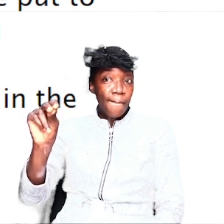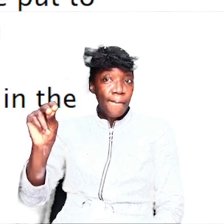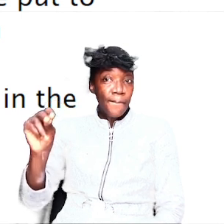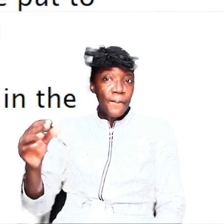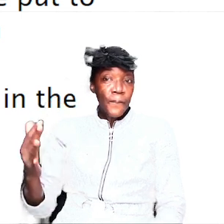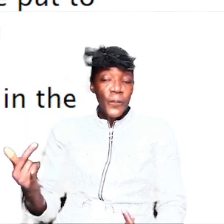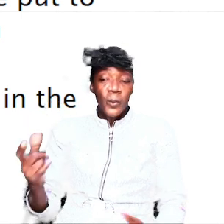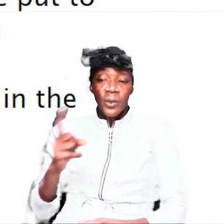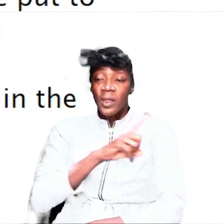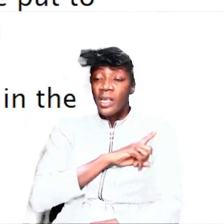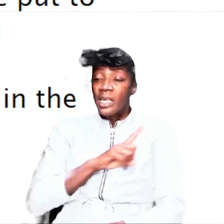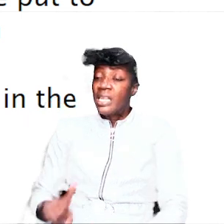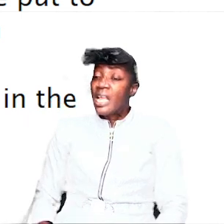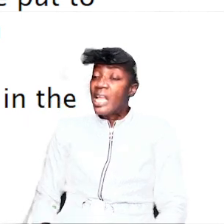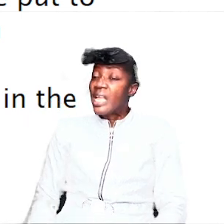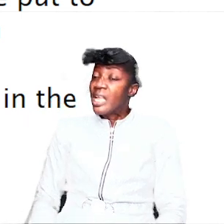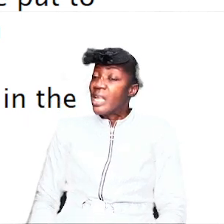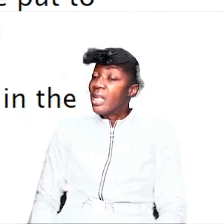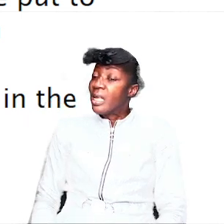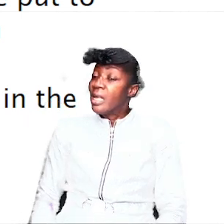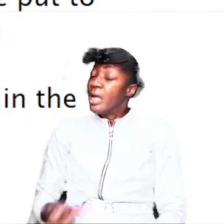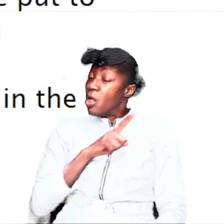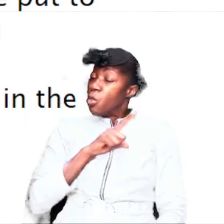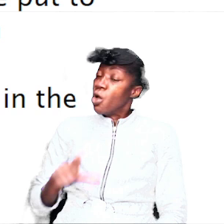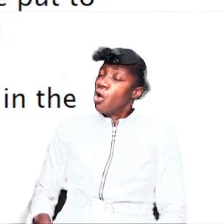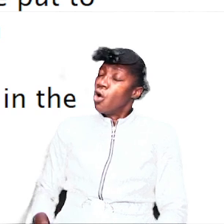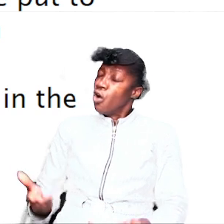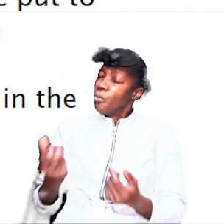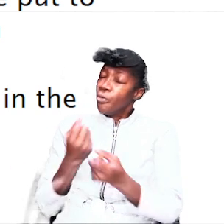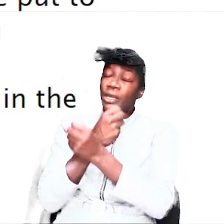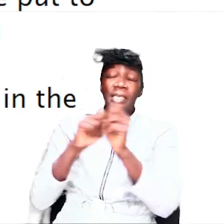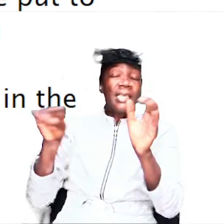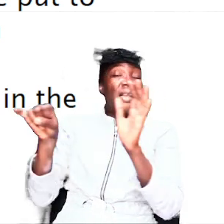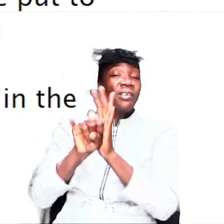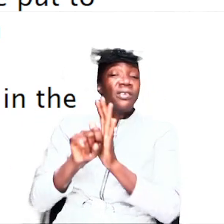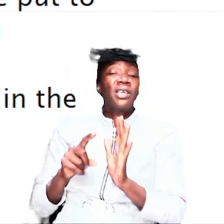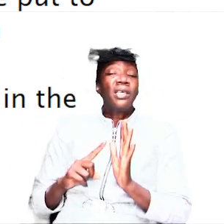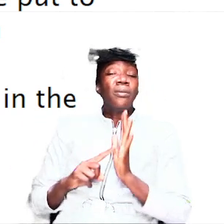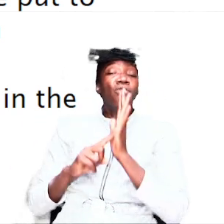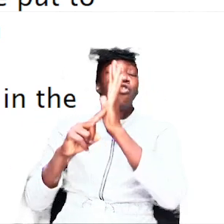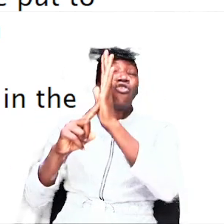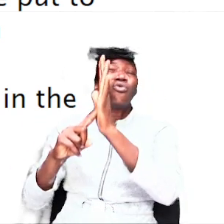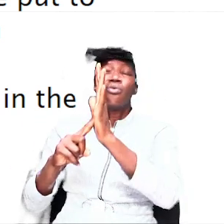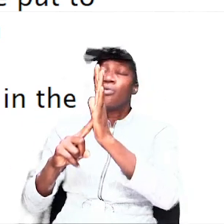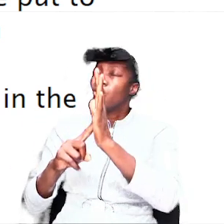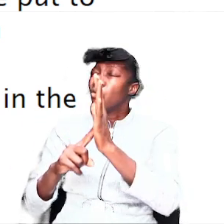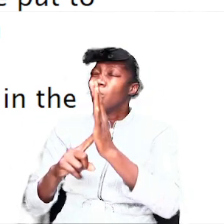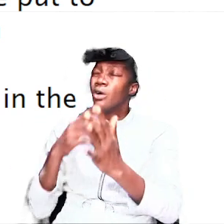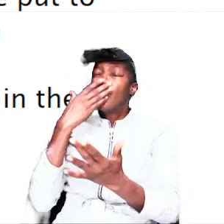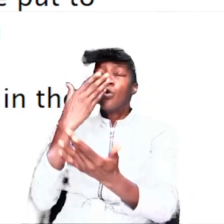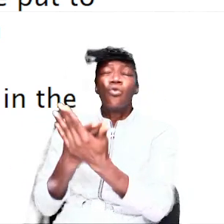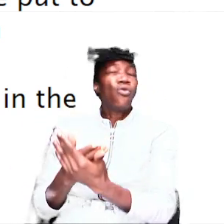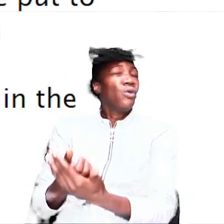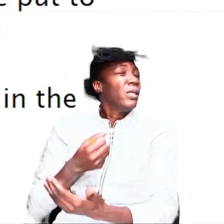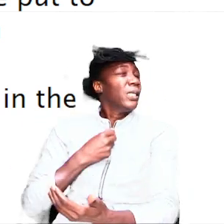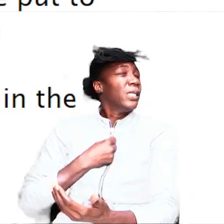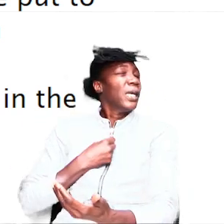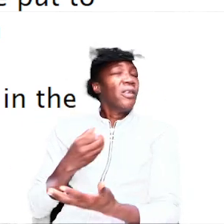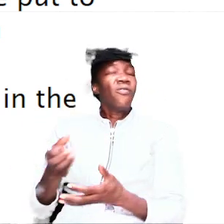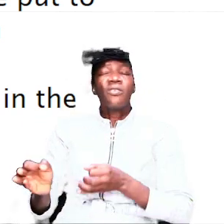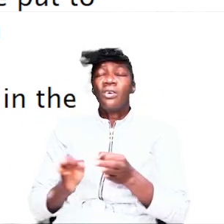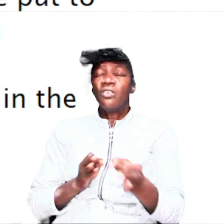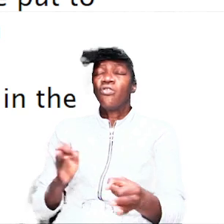today the Lord had wrought salvation in Israel, so he showed excellent self-control, and in the process he gave